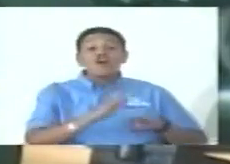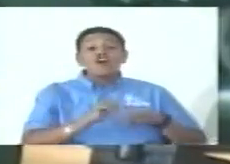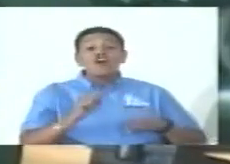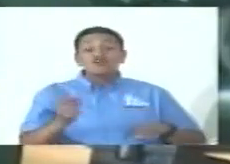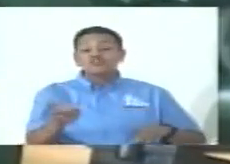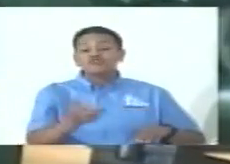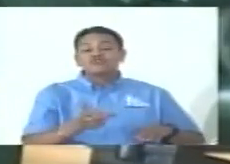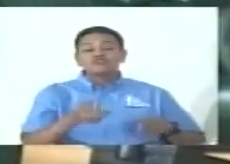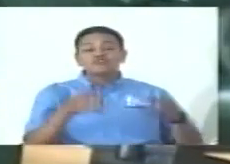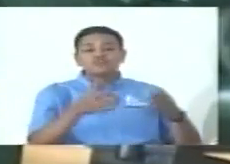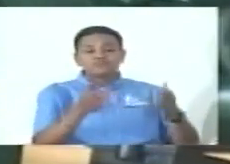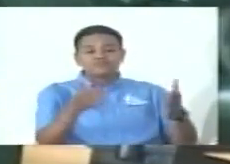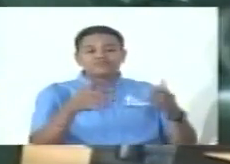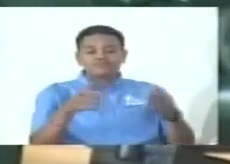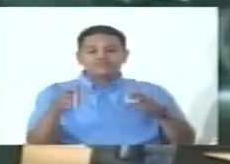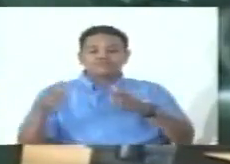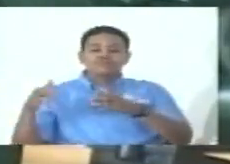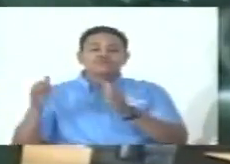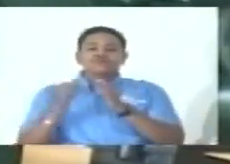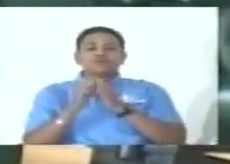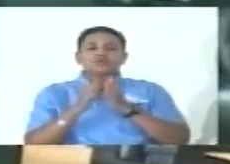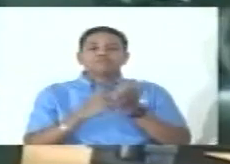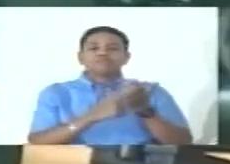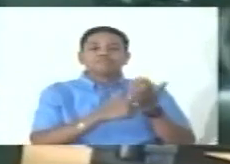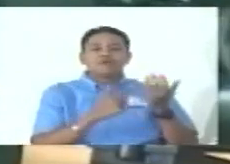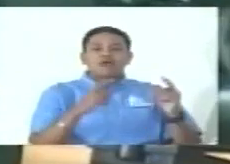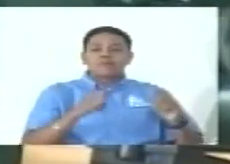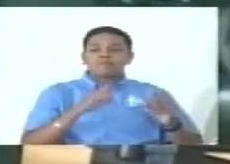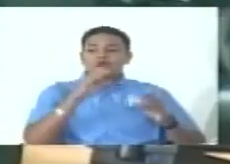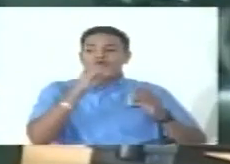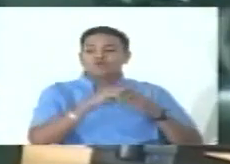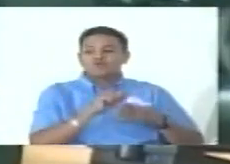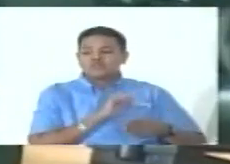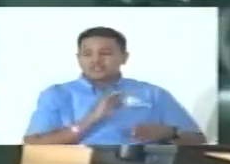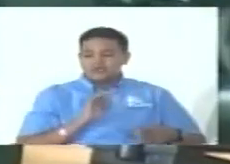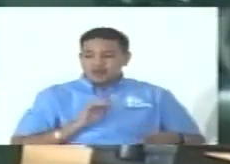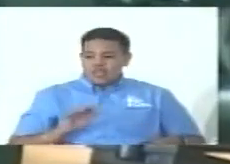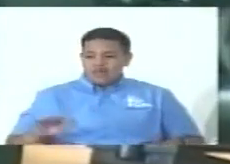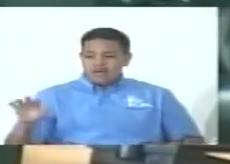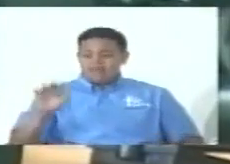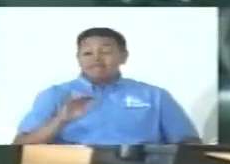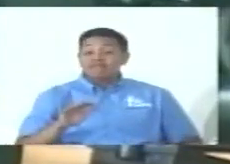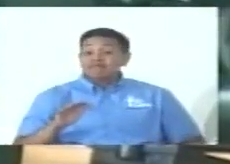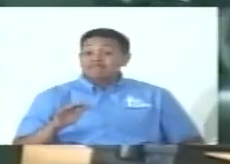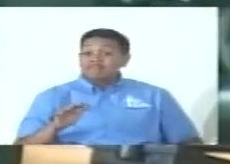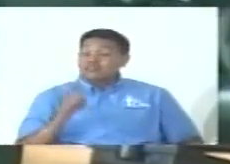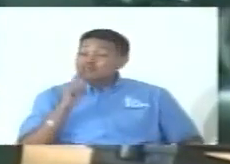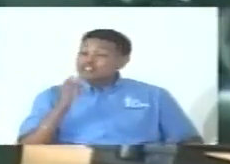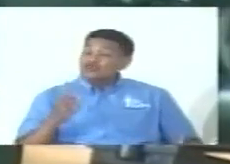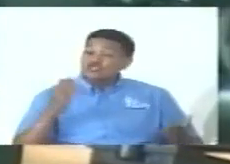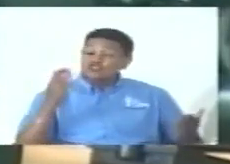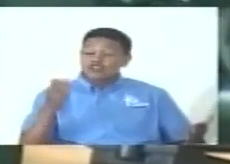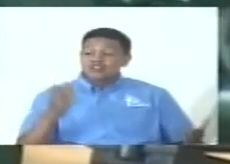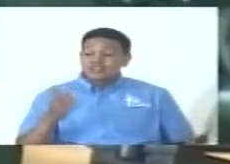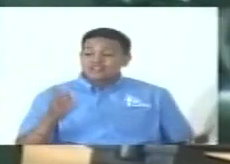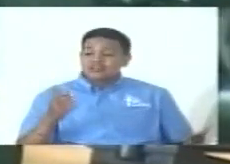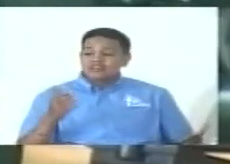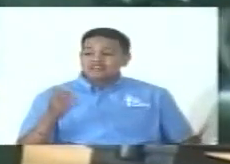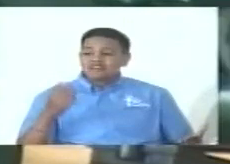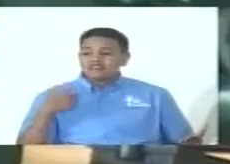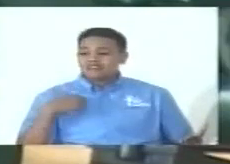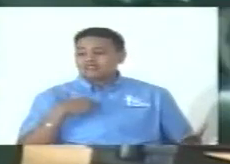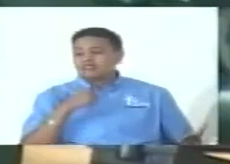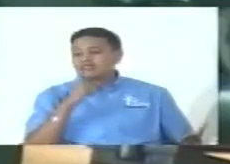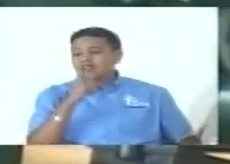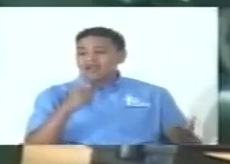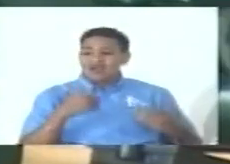together, including the employers, and suggested that we are not going to